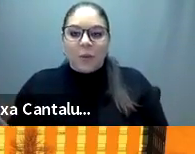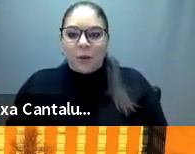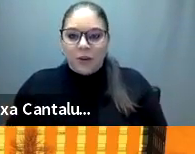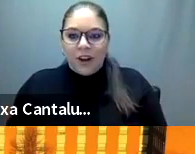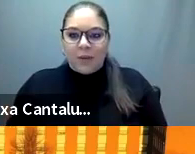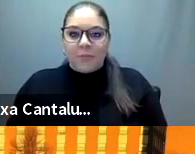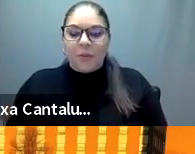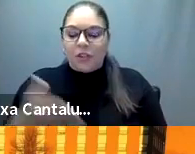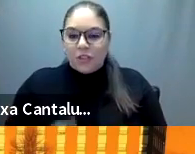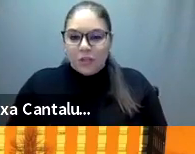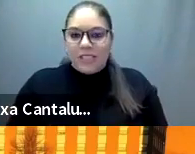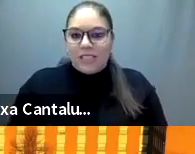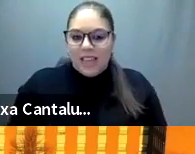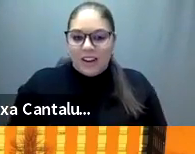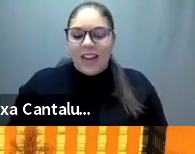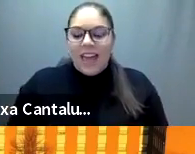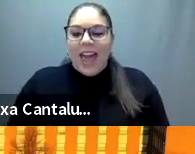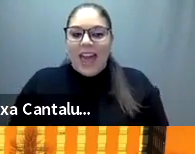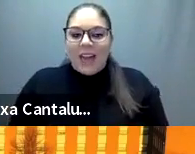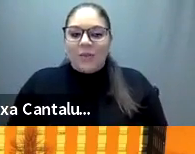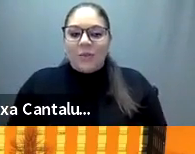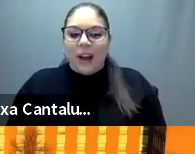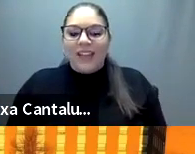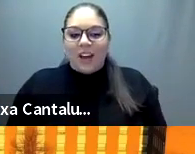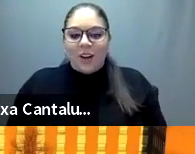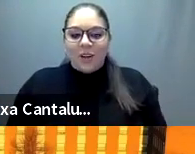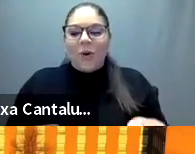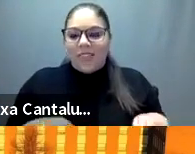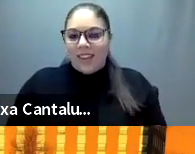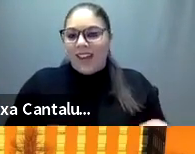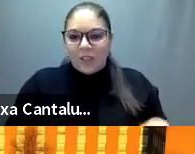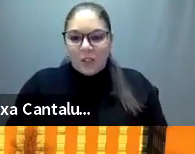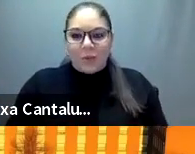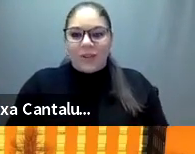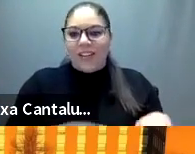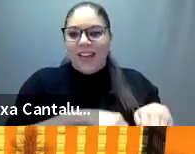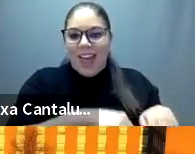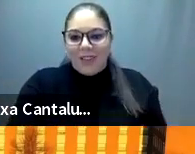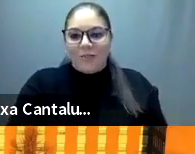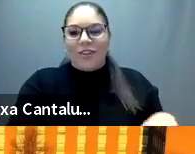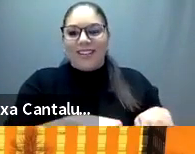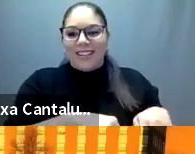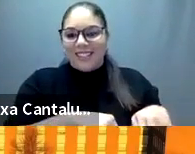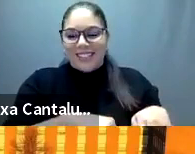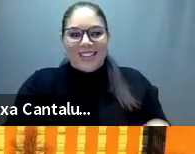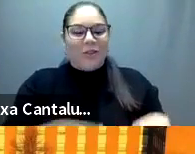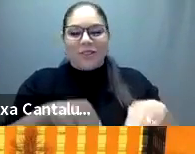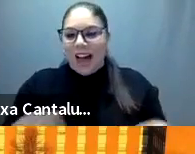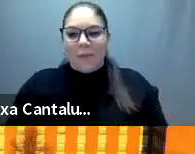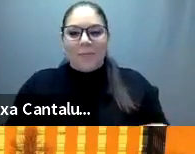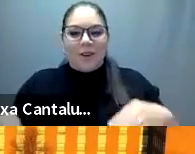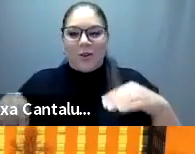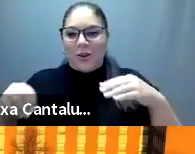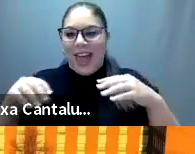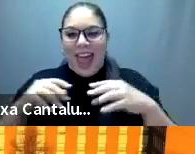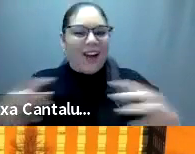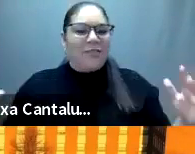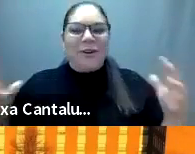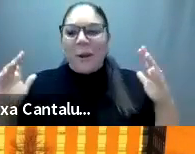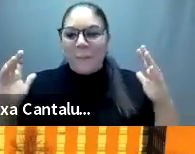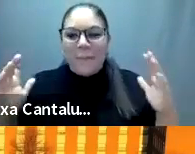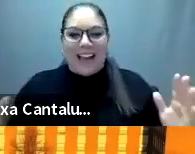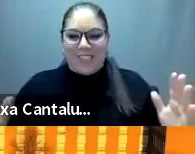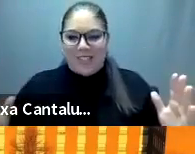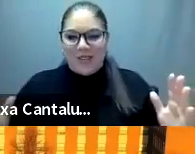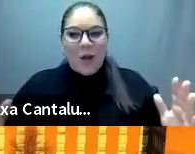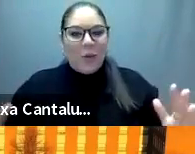the summer program with the students there. And when I tell you, I think I interpreted every single topic you could